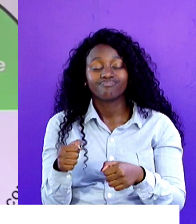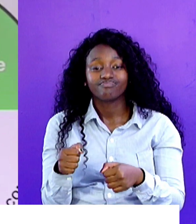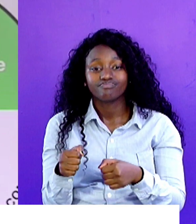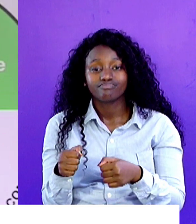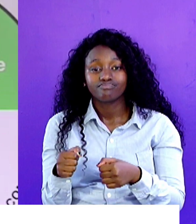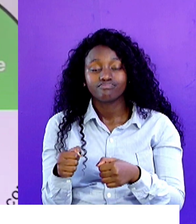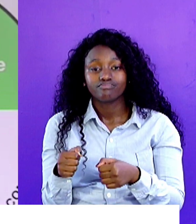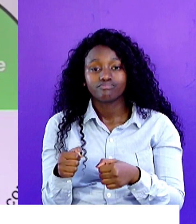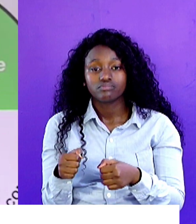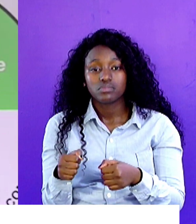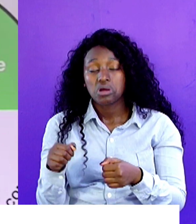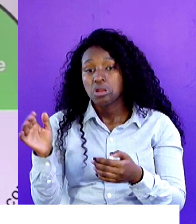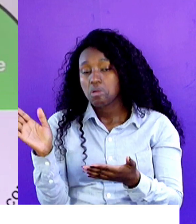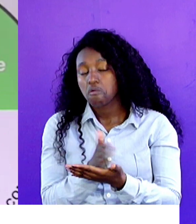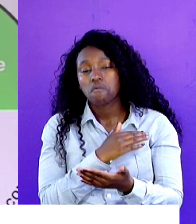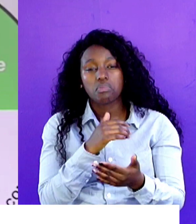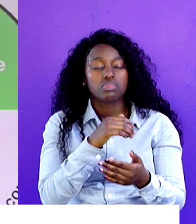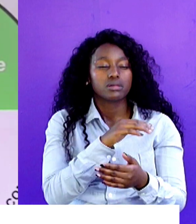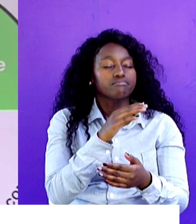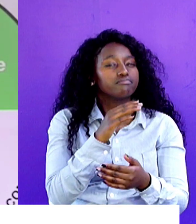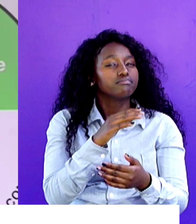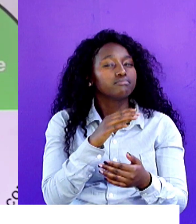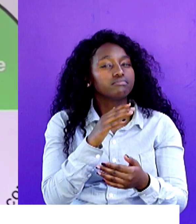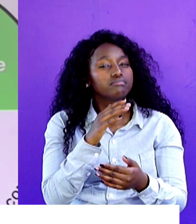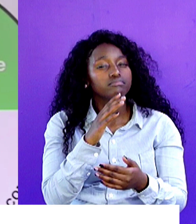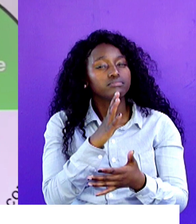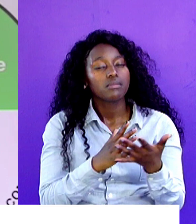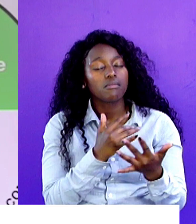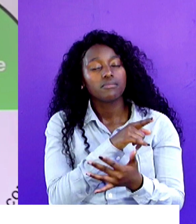so that we can seal the loopholes if there are any. So we are open to that.